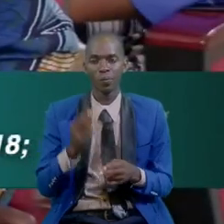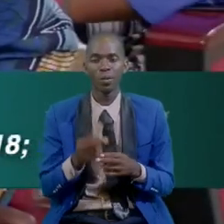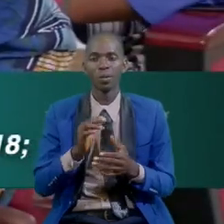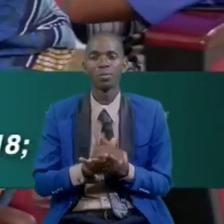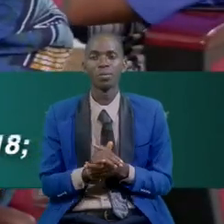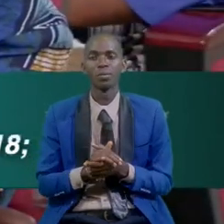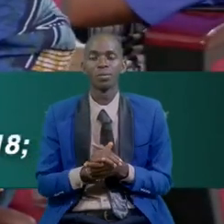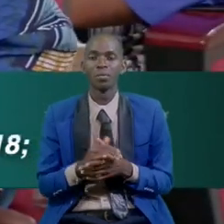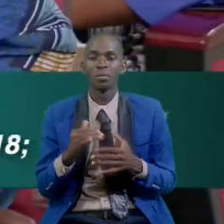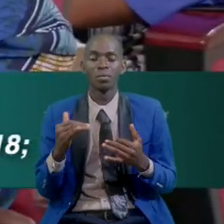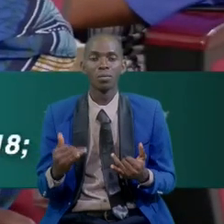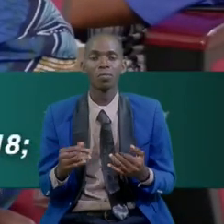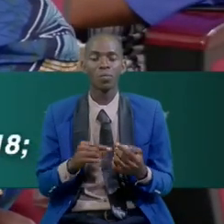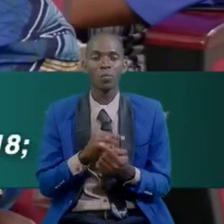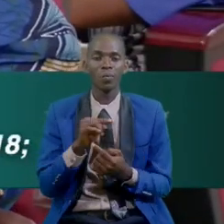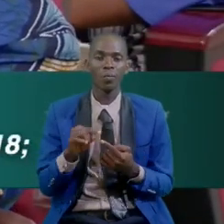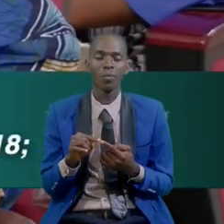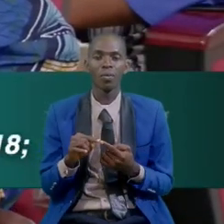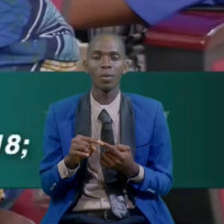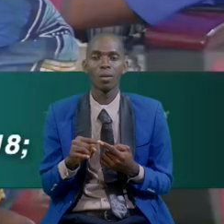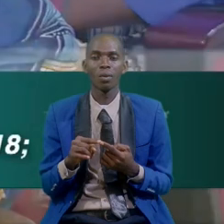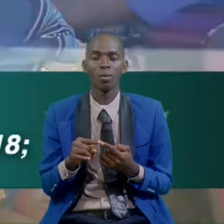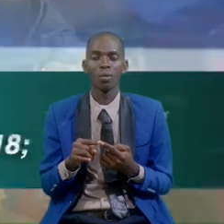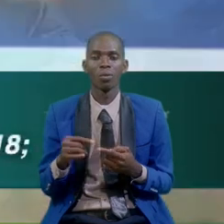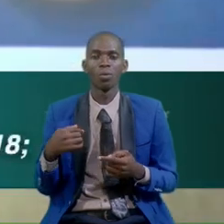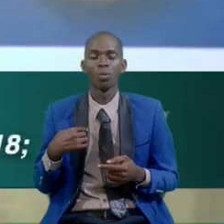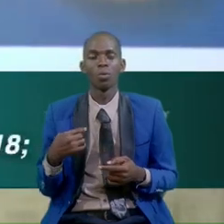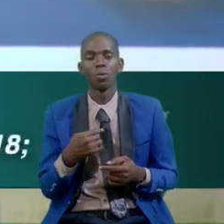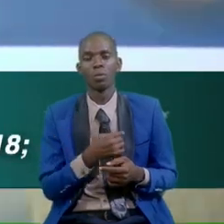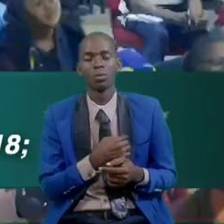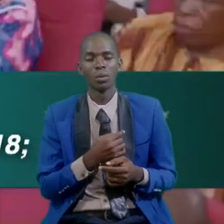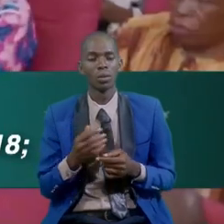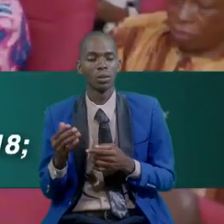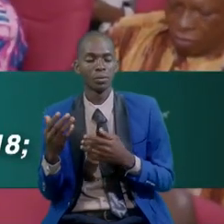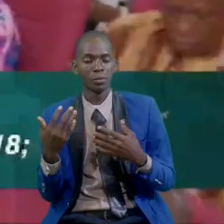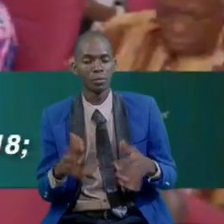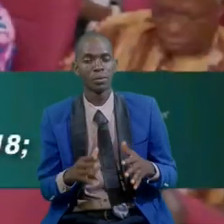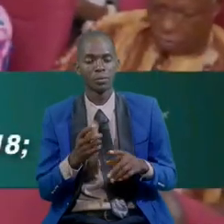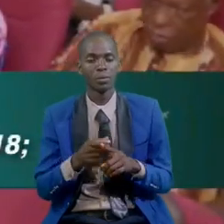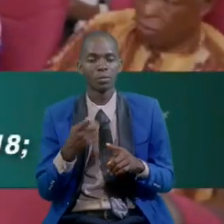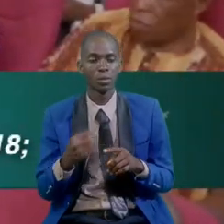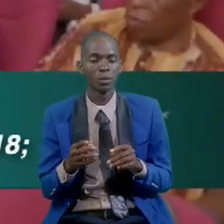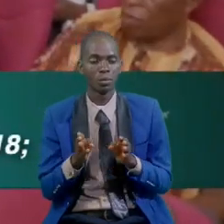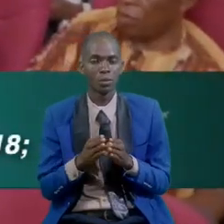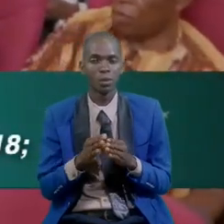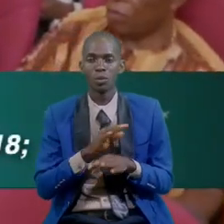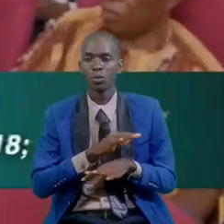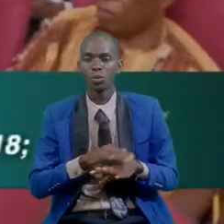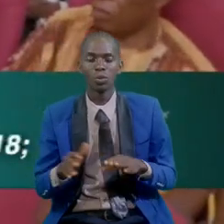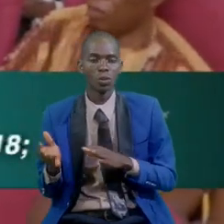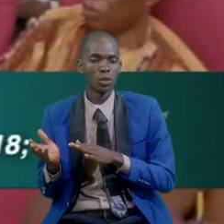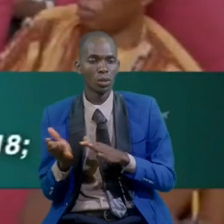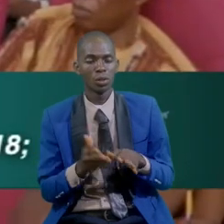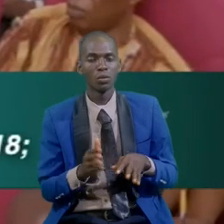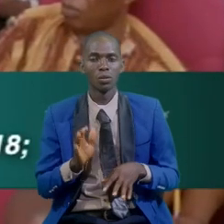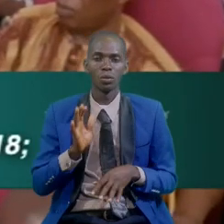Now, when you leave the meeting, you don't leave your notes behind. You don't